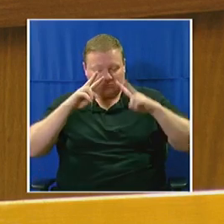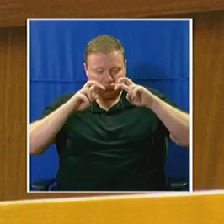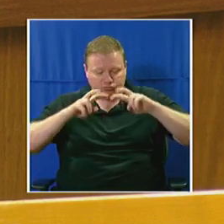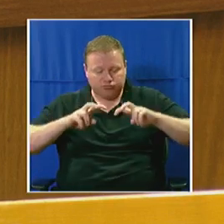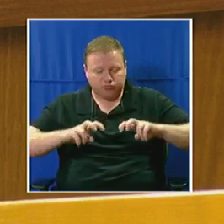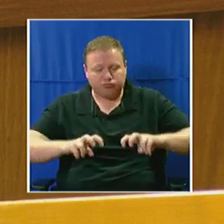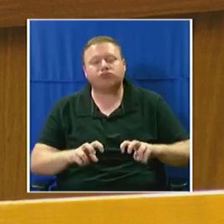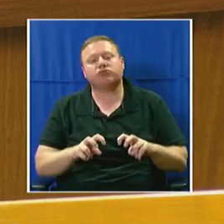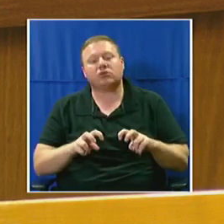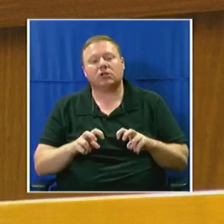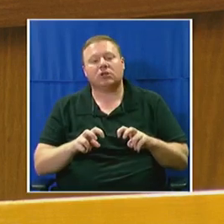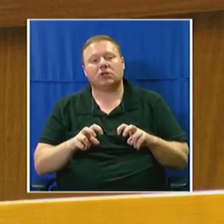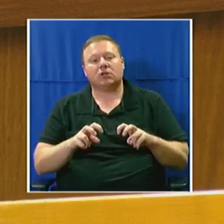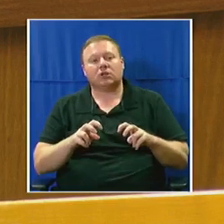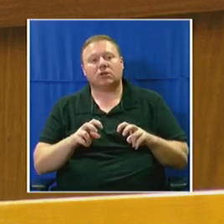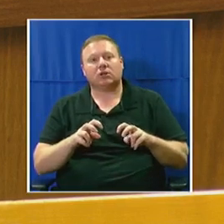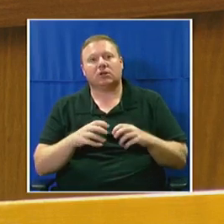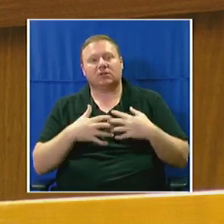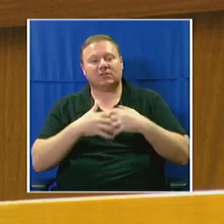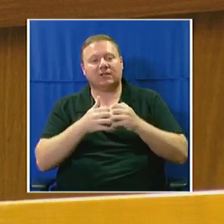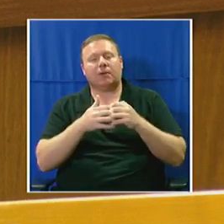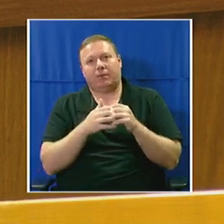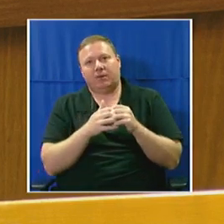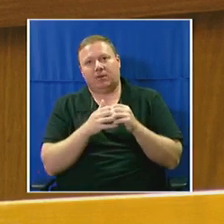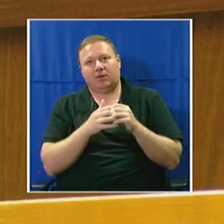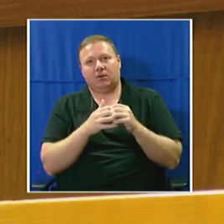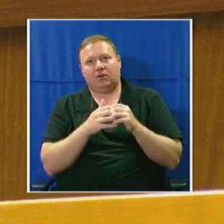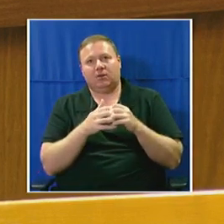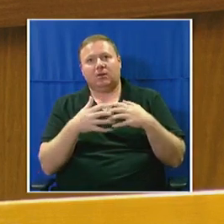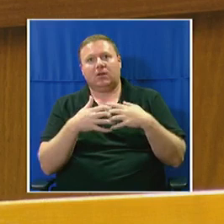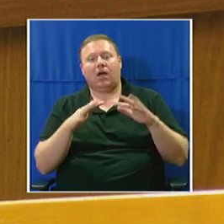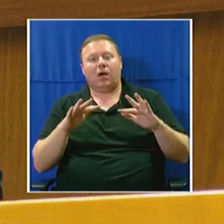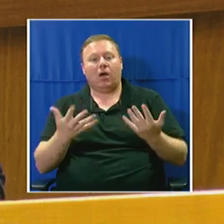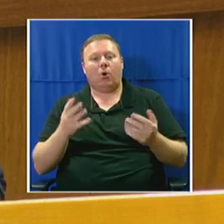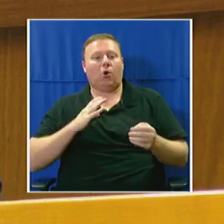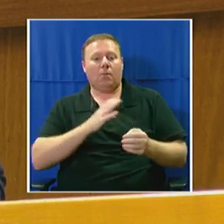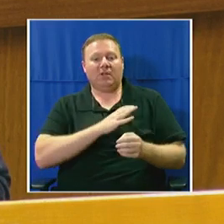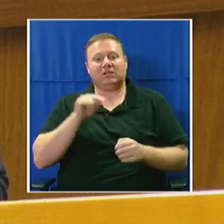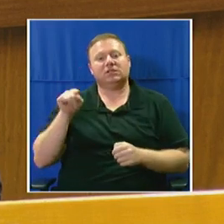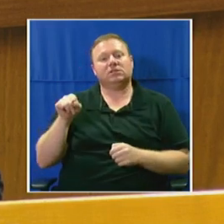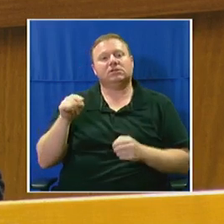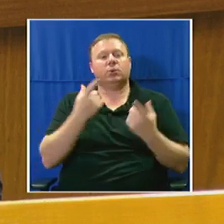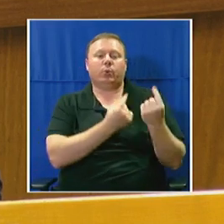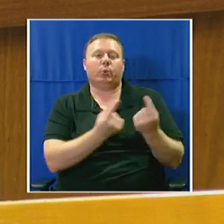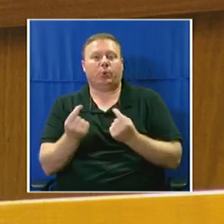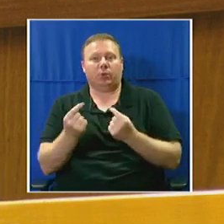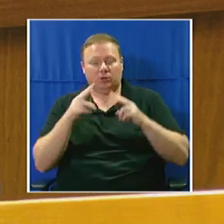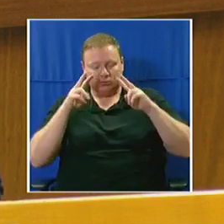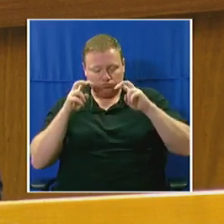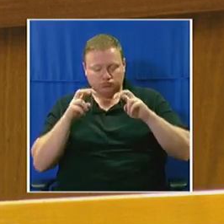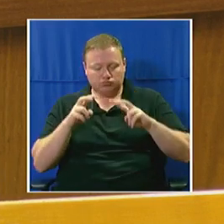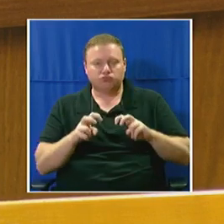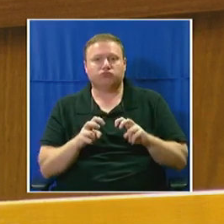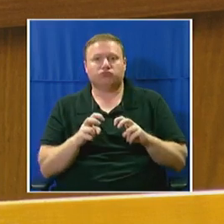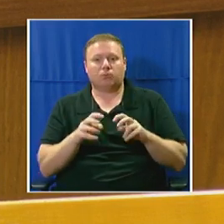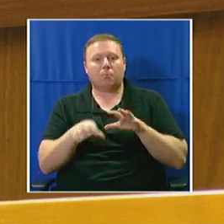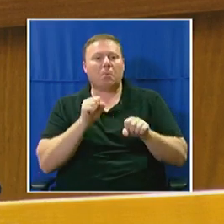an inquiry into fitness and propriety to hold office following the provisional suspension the president esta an